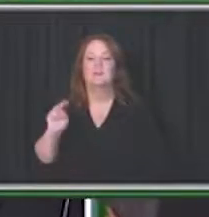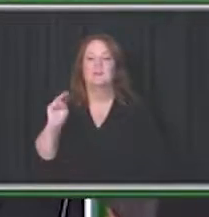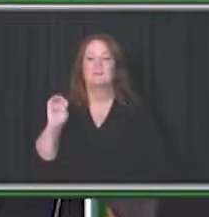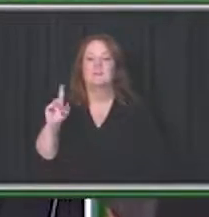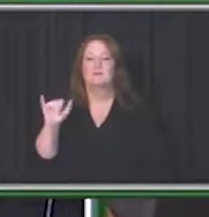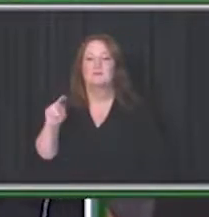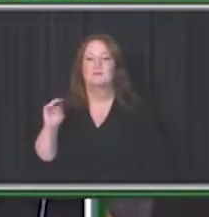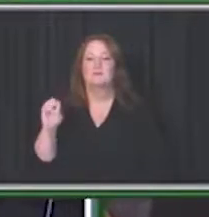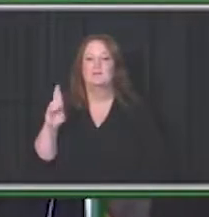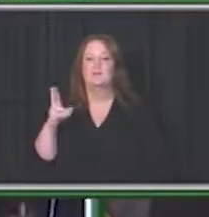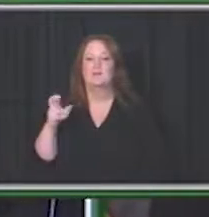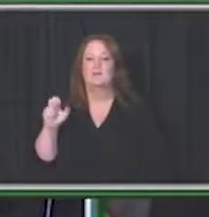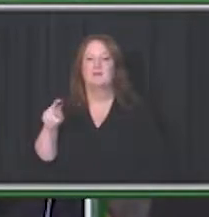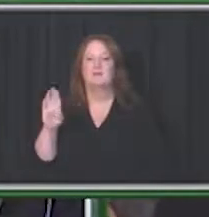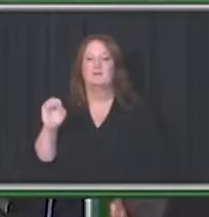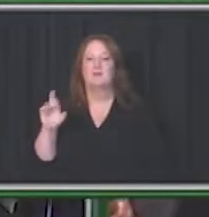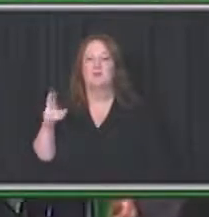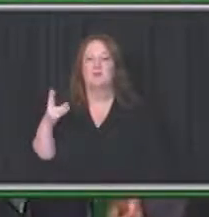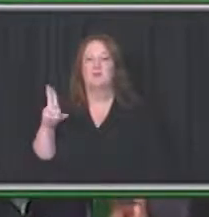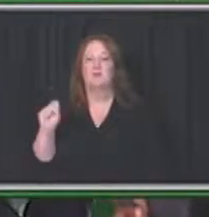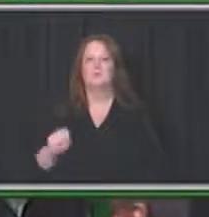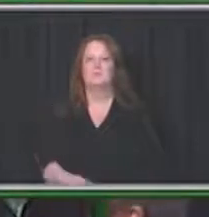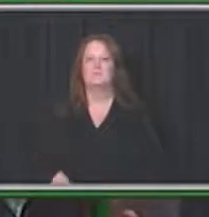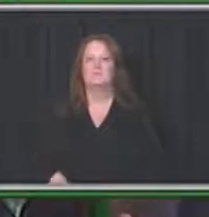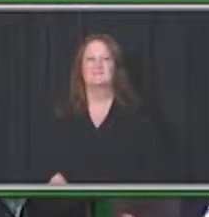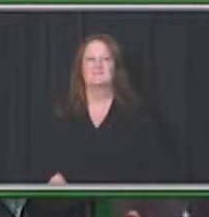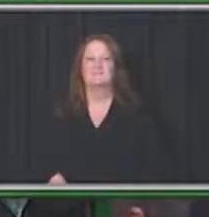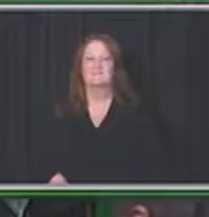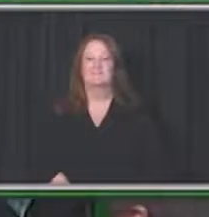Melanie Brianna Baker Hughes.